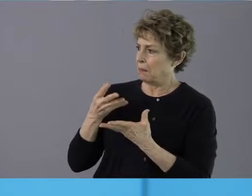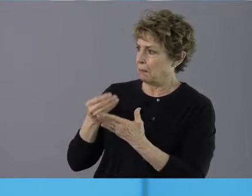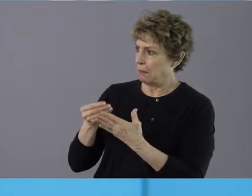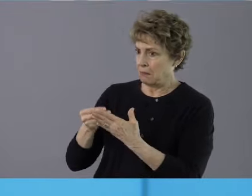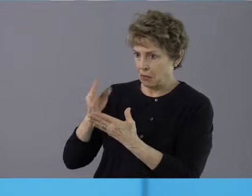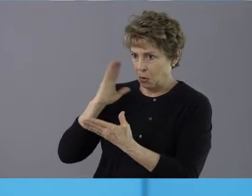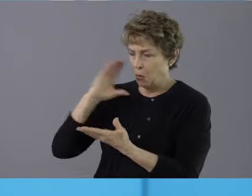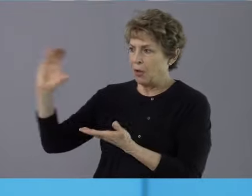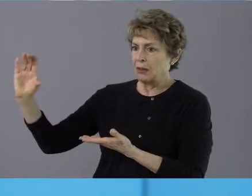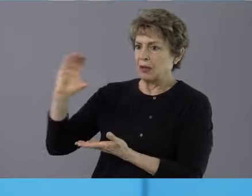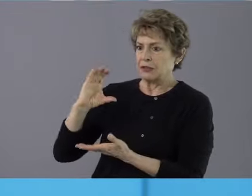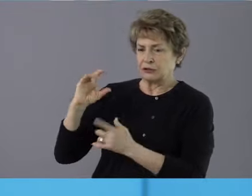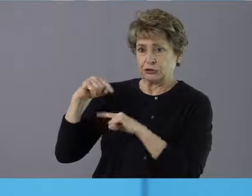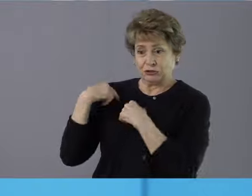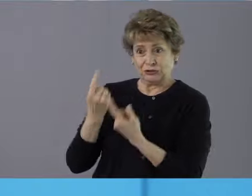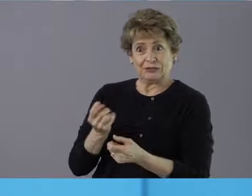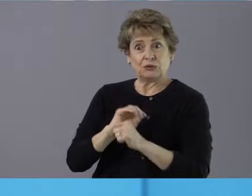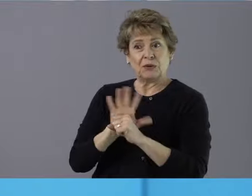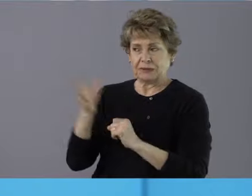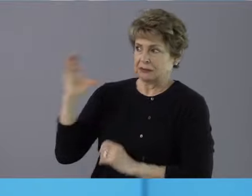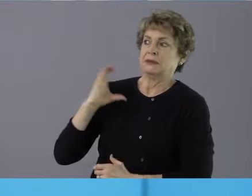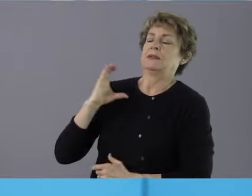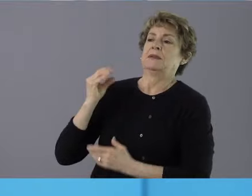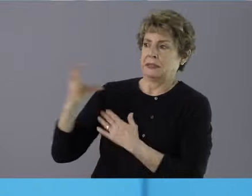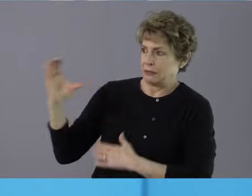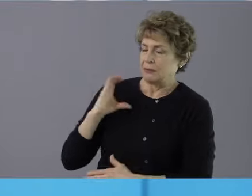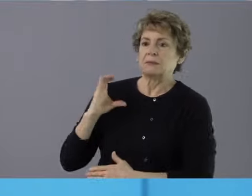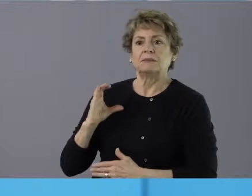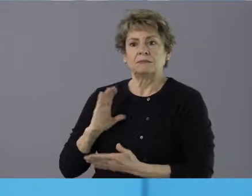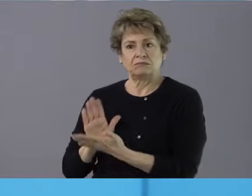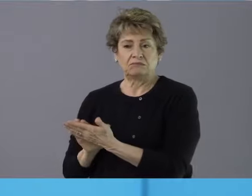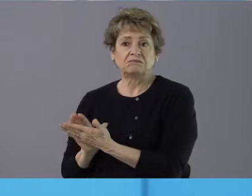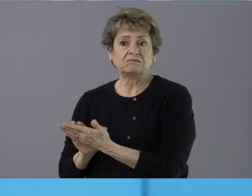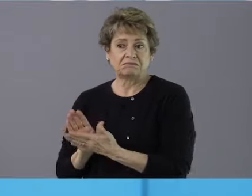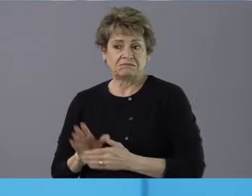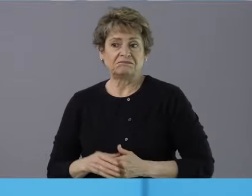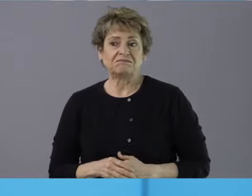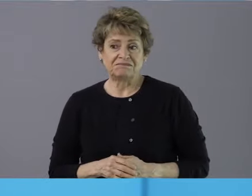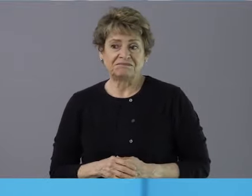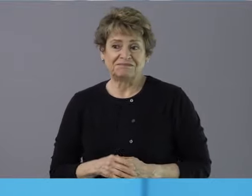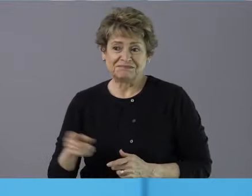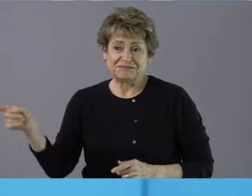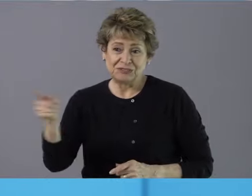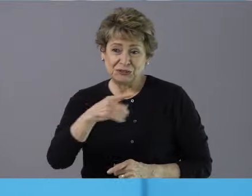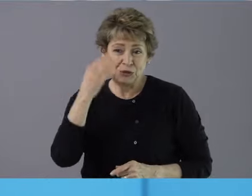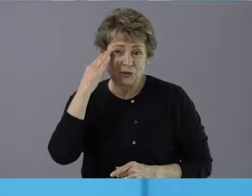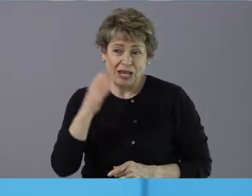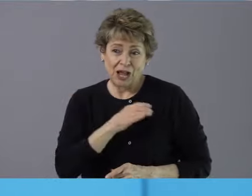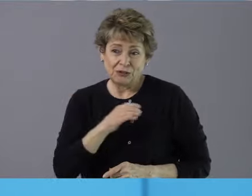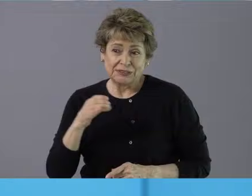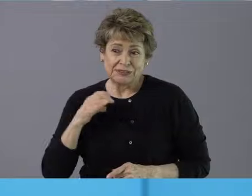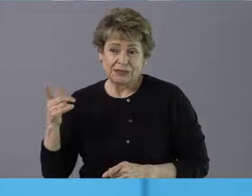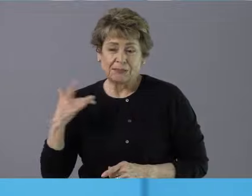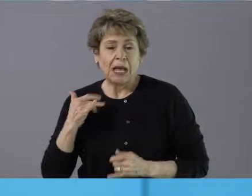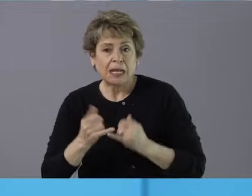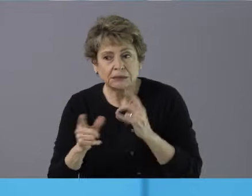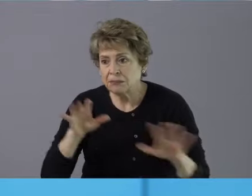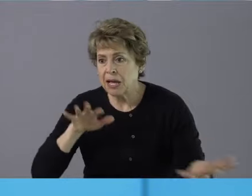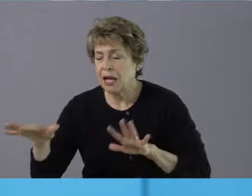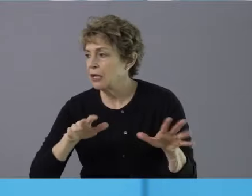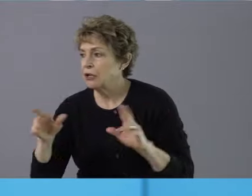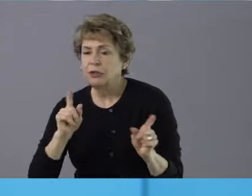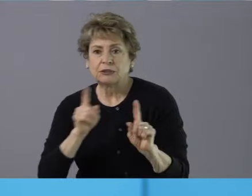realizes that Congress almost always acts at the last minute. So we are exploring what our